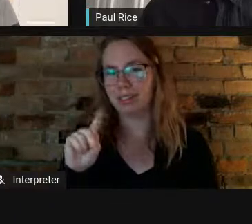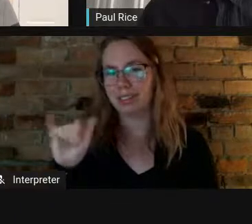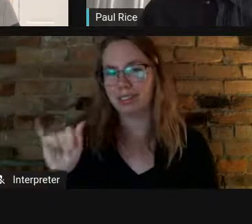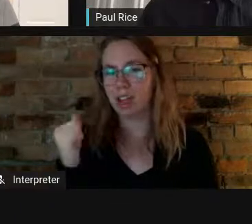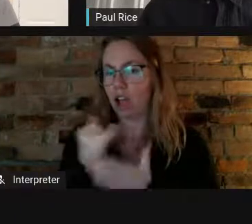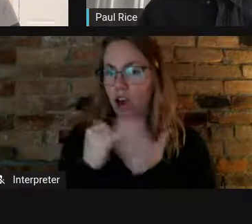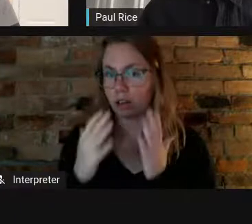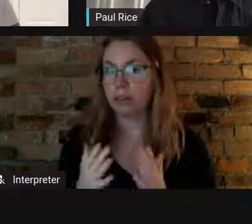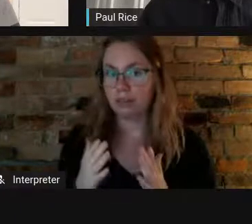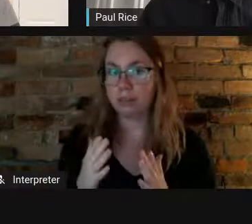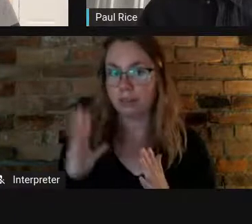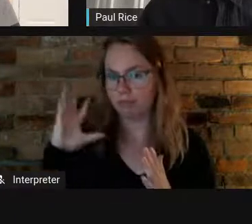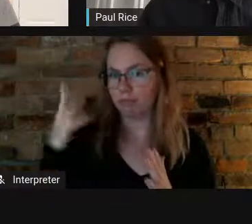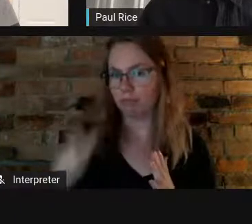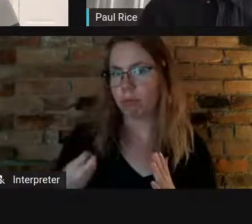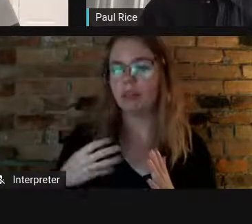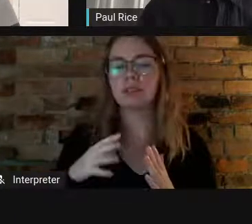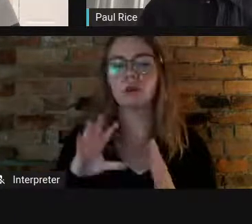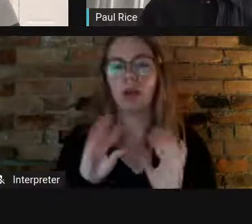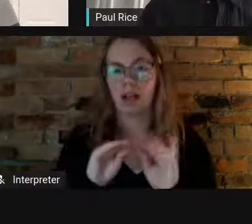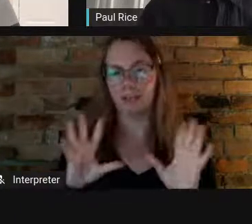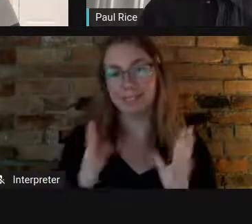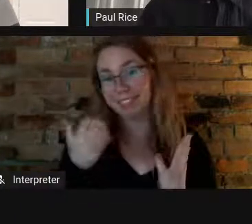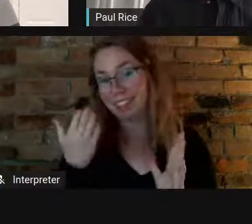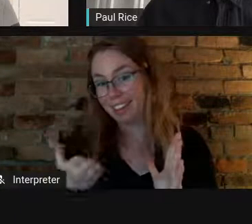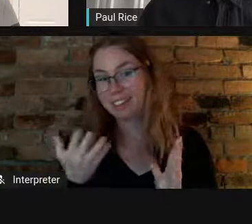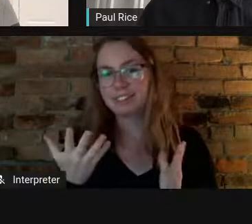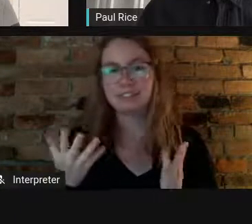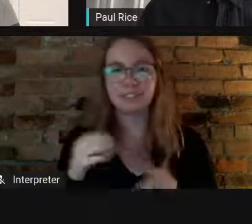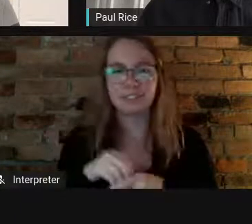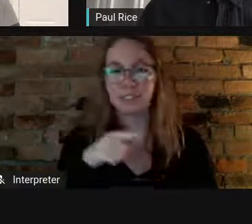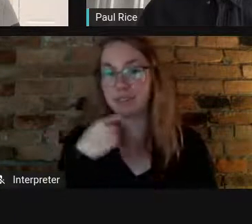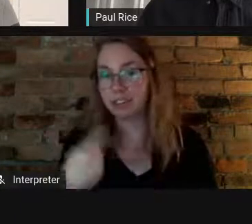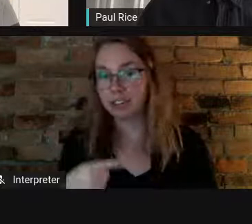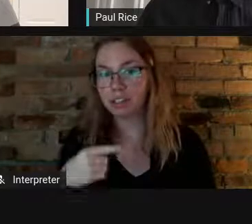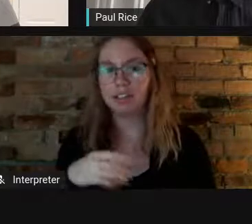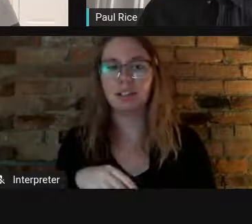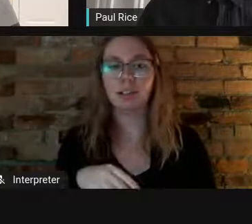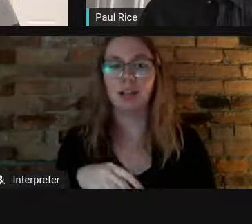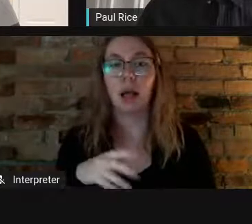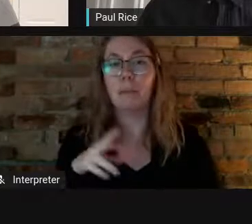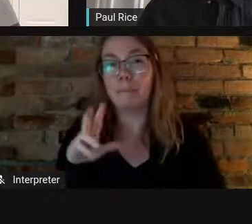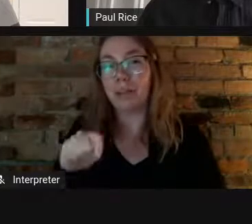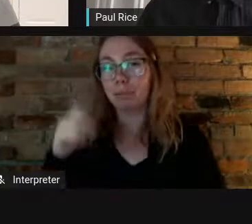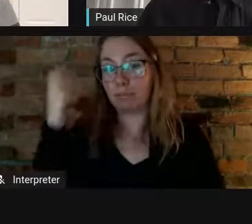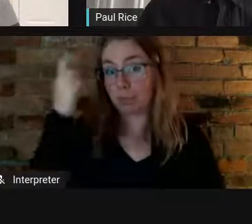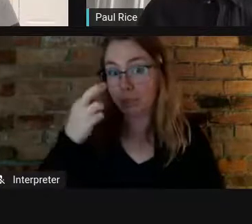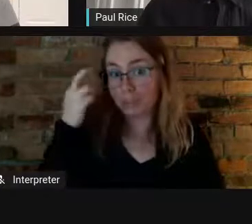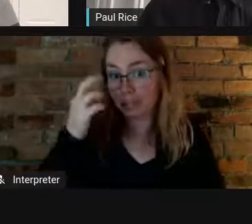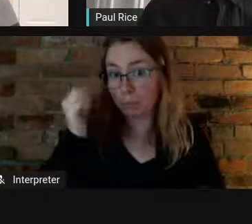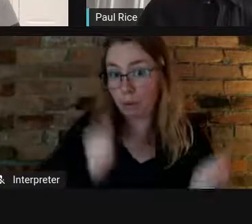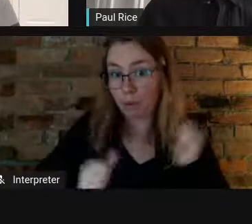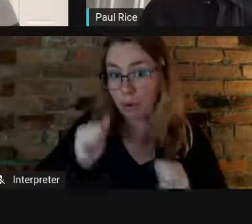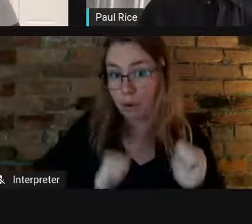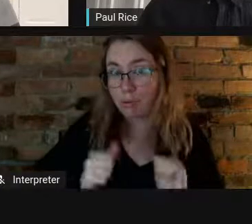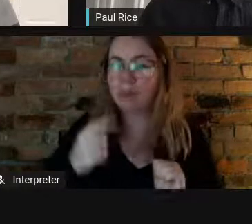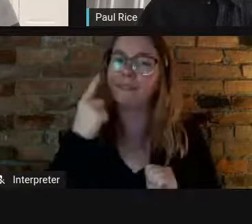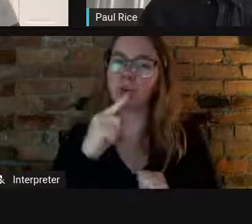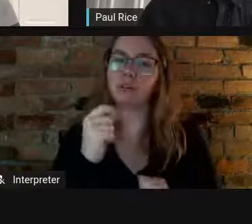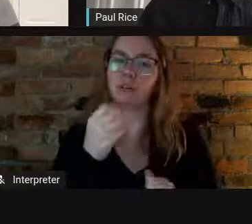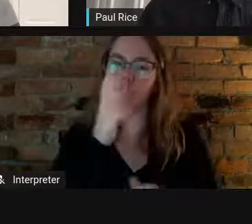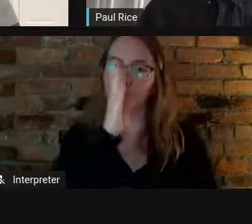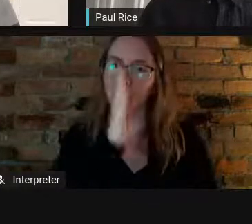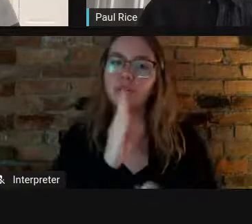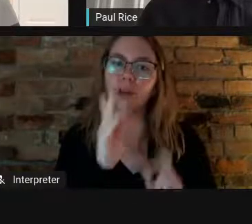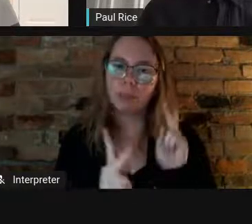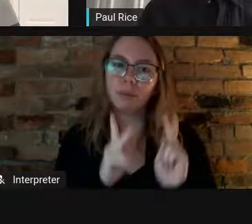travesty artist does exist, but it's mainly for a straight audience. So people go for kind of a show